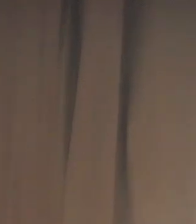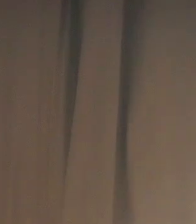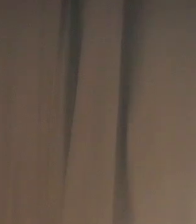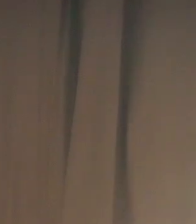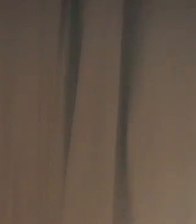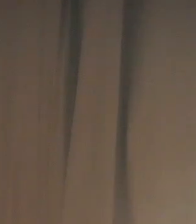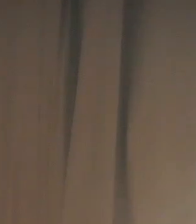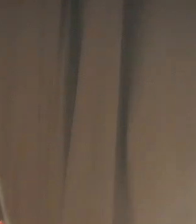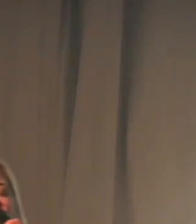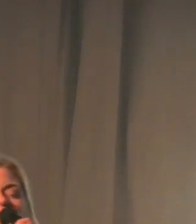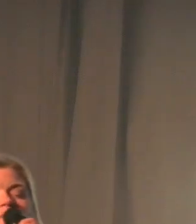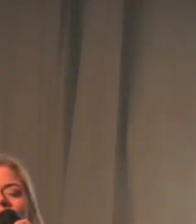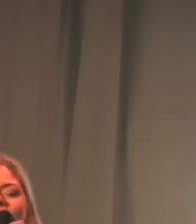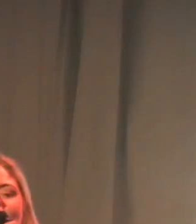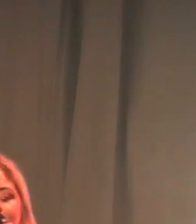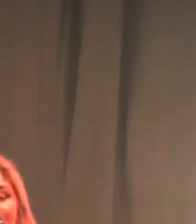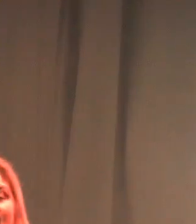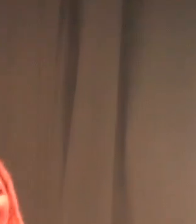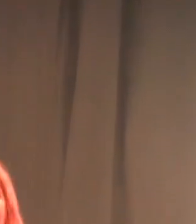God.